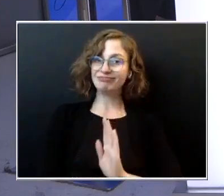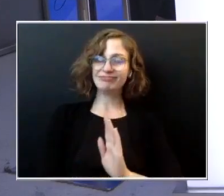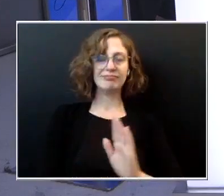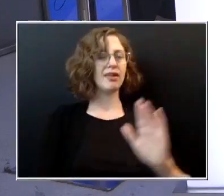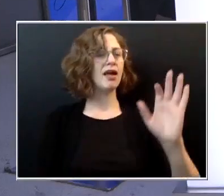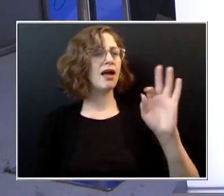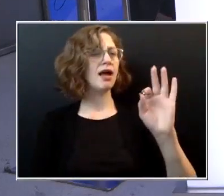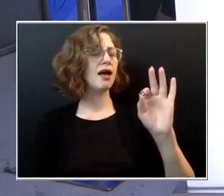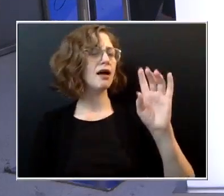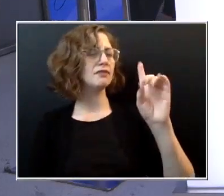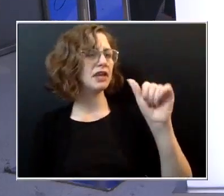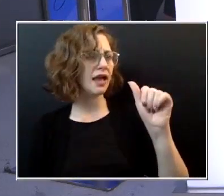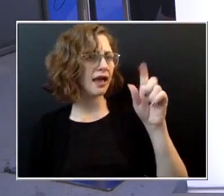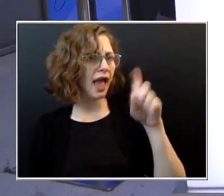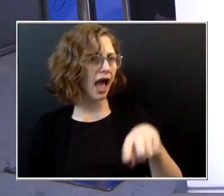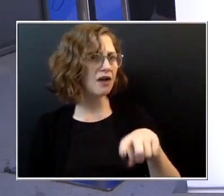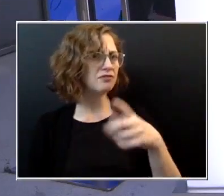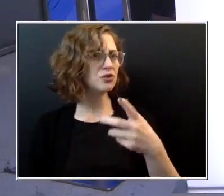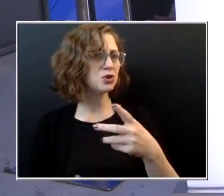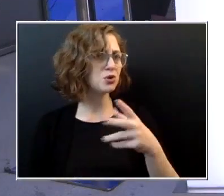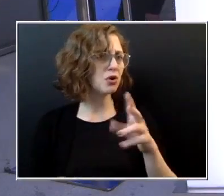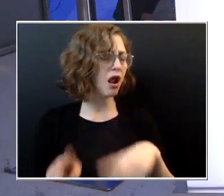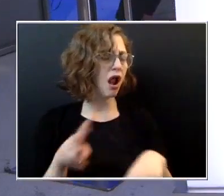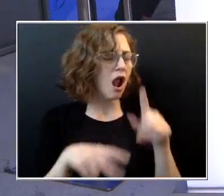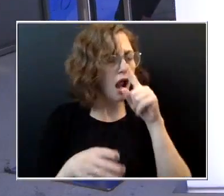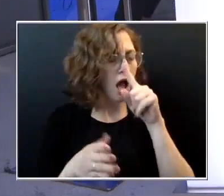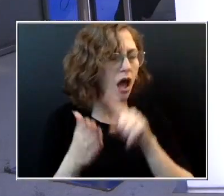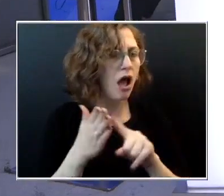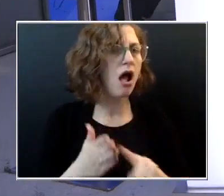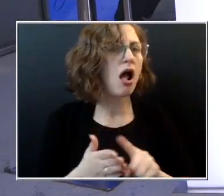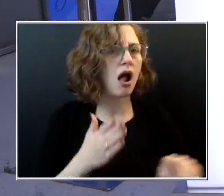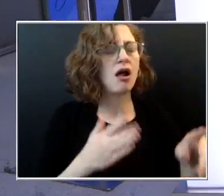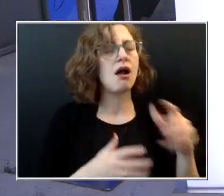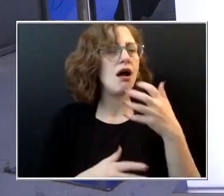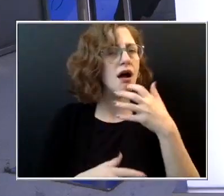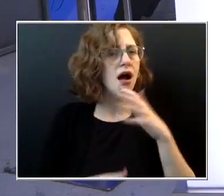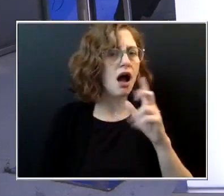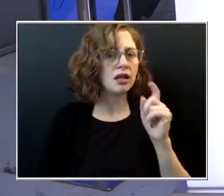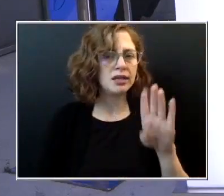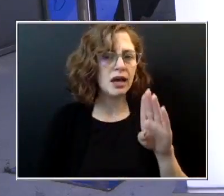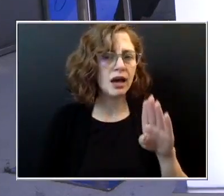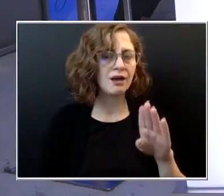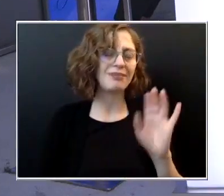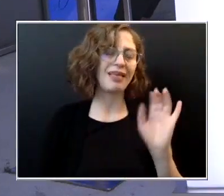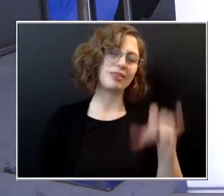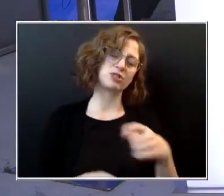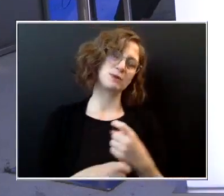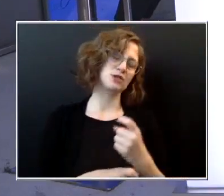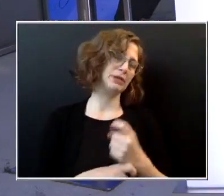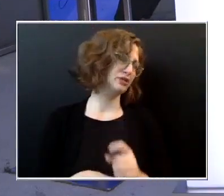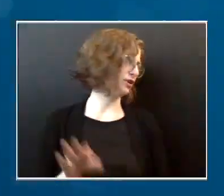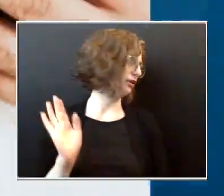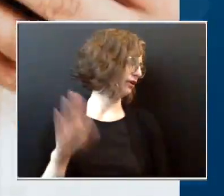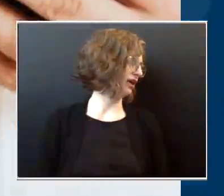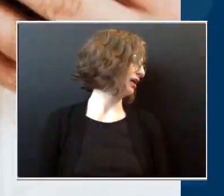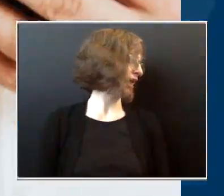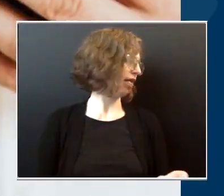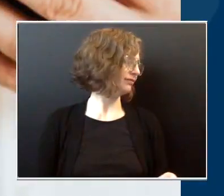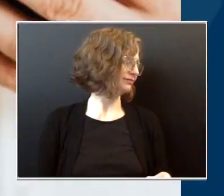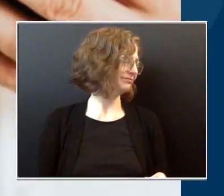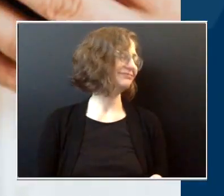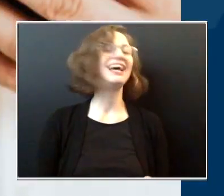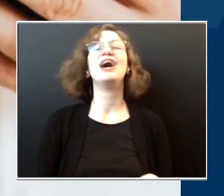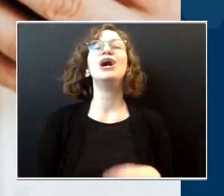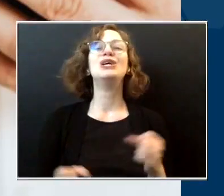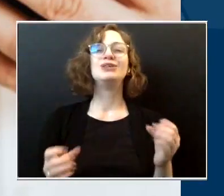speak? That was supposed to be a joke. I don't think it came out very well. Or was it? Okay, never mind. All right, we're here to answer your questions, including my